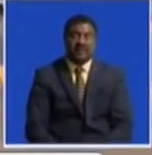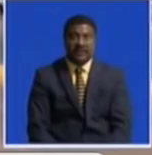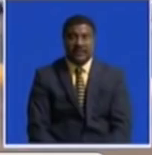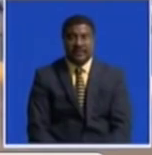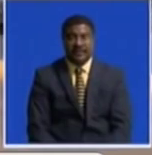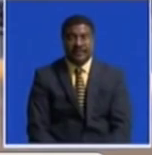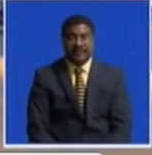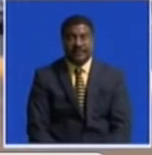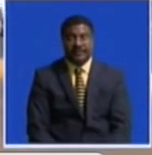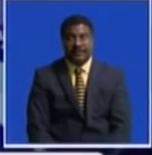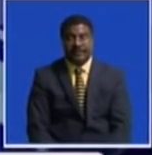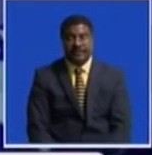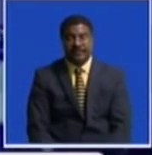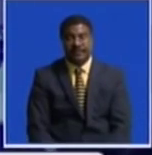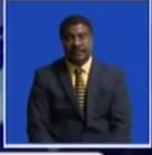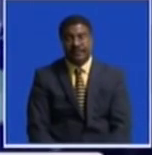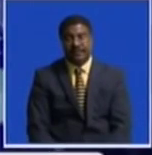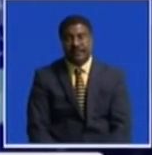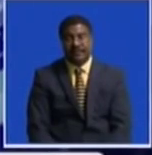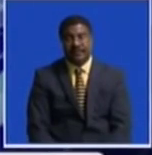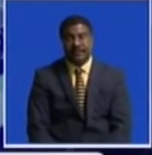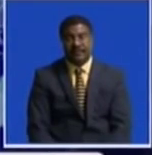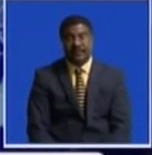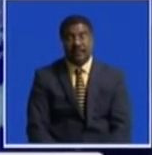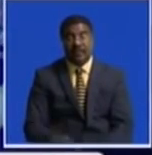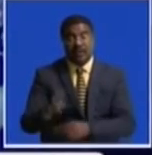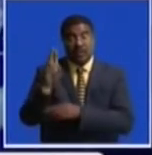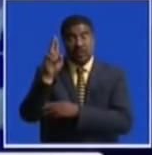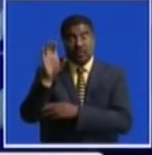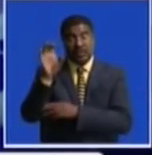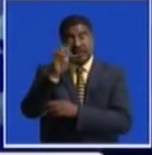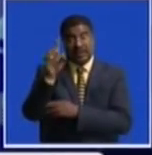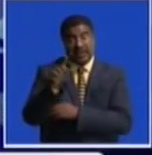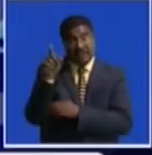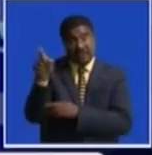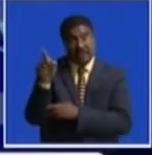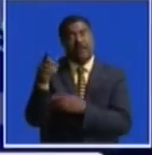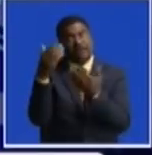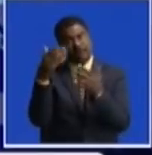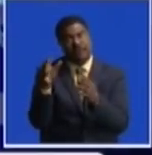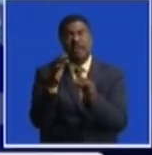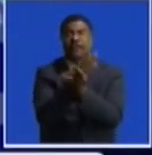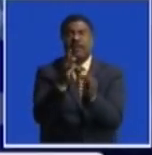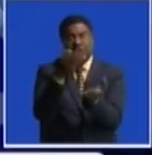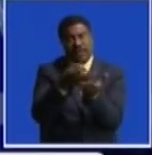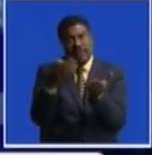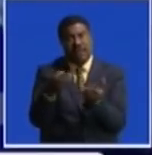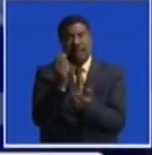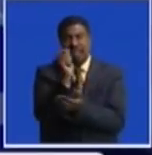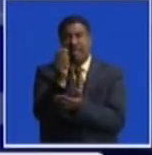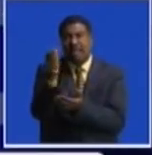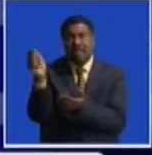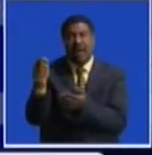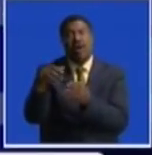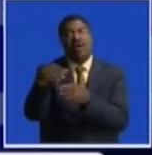News, Lusaka. The United Church of Zambia has distributed free farming inputs worth 300,000